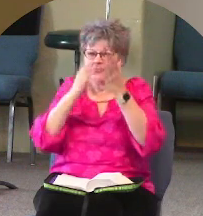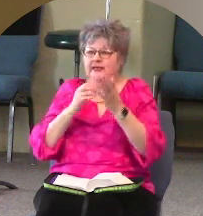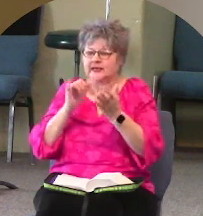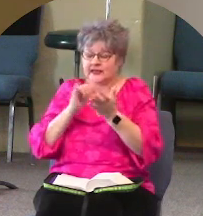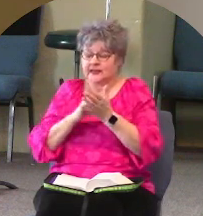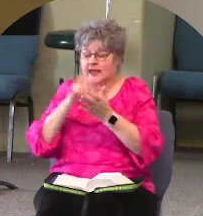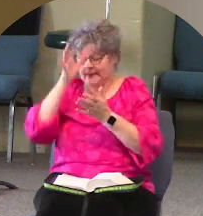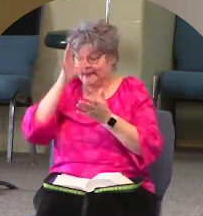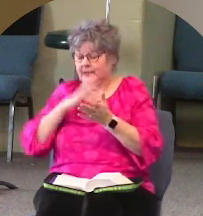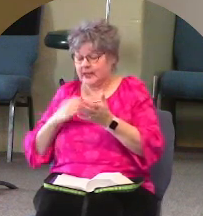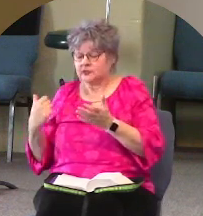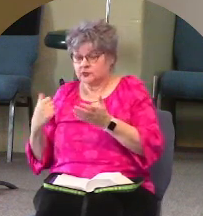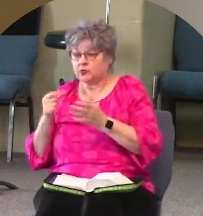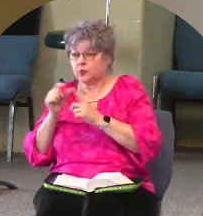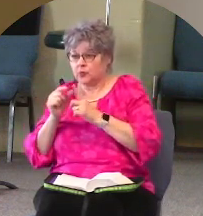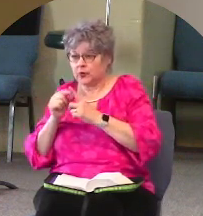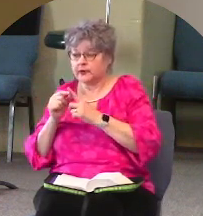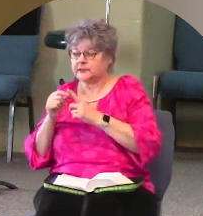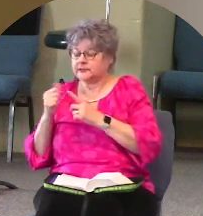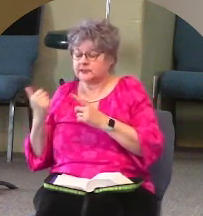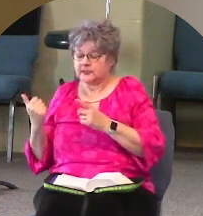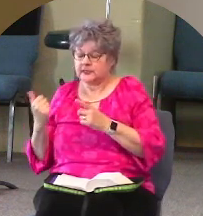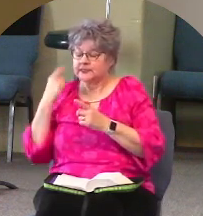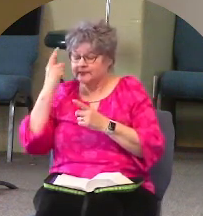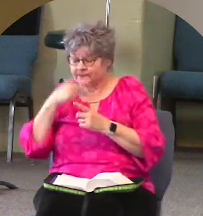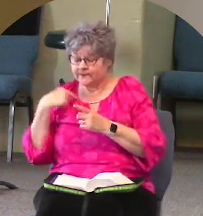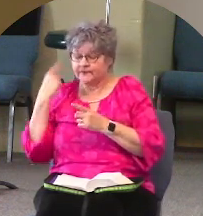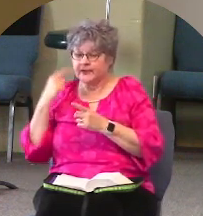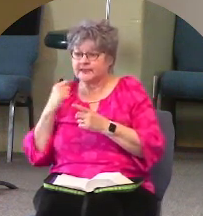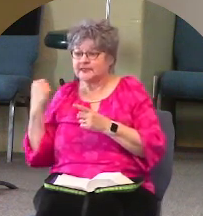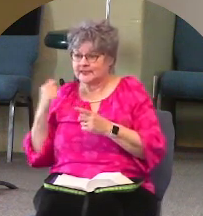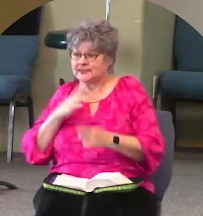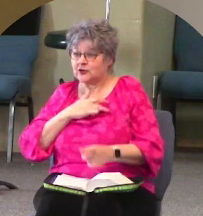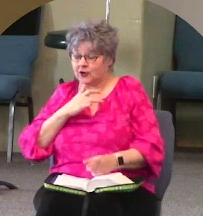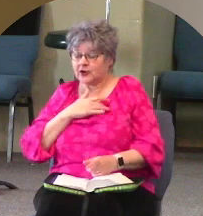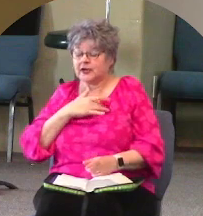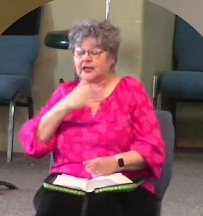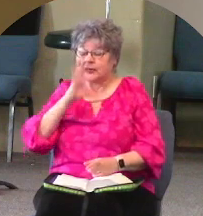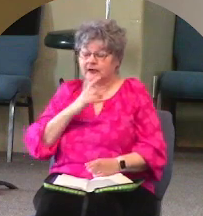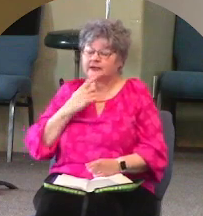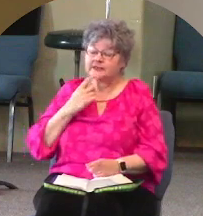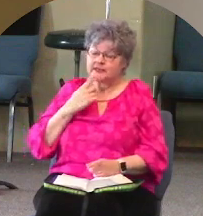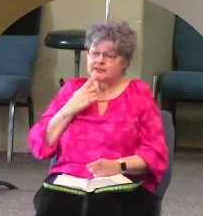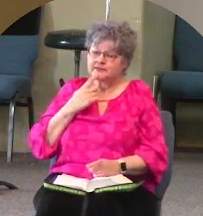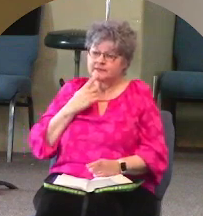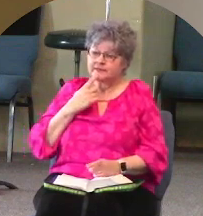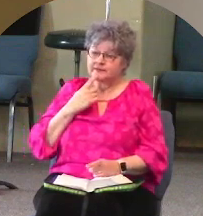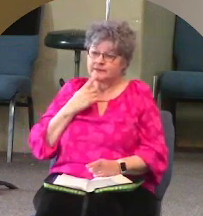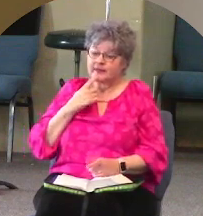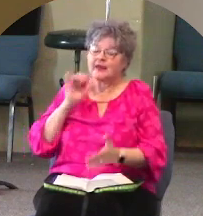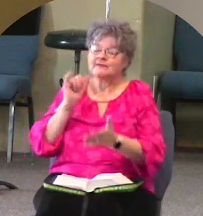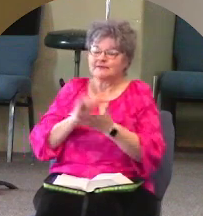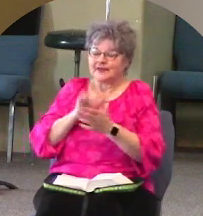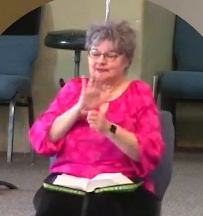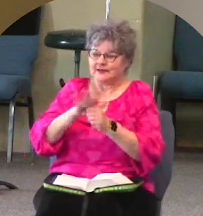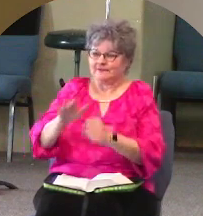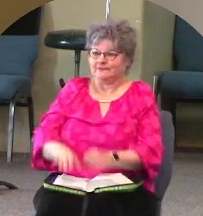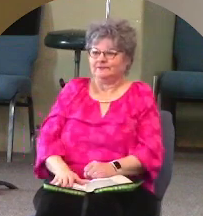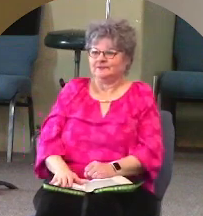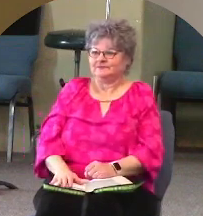man's disposition, in that man's face, in that man's heart, that God said, that's enough.